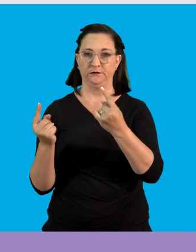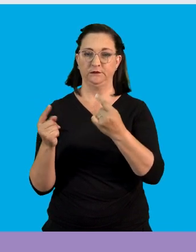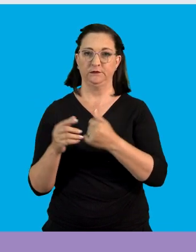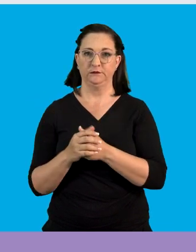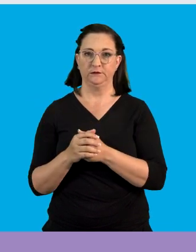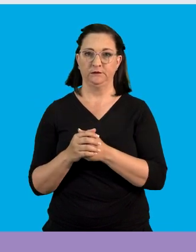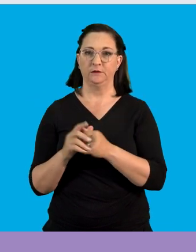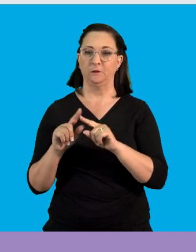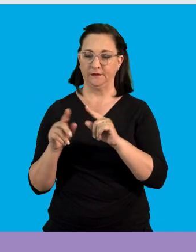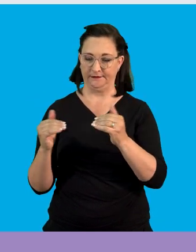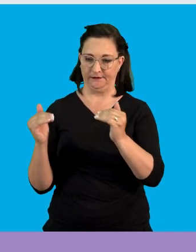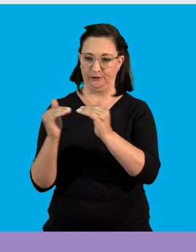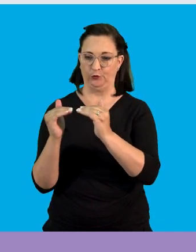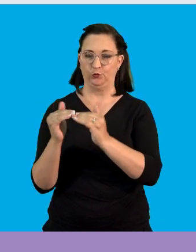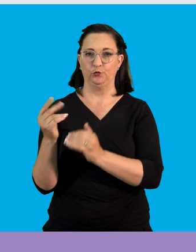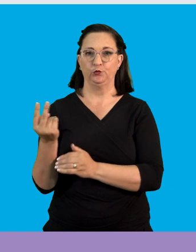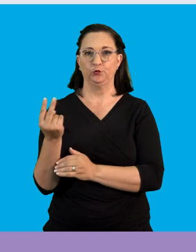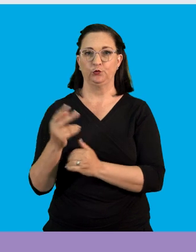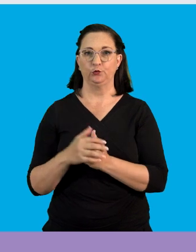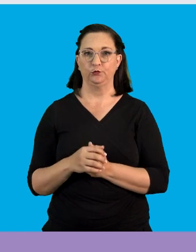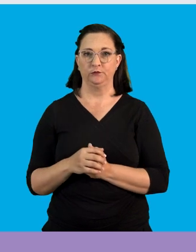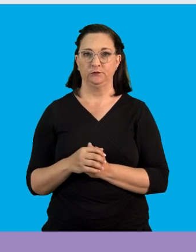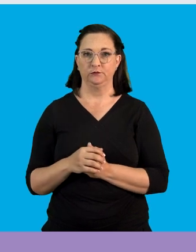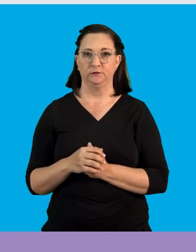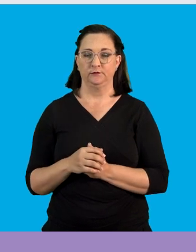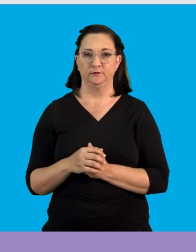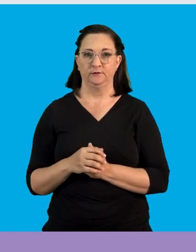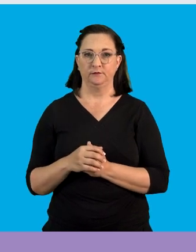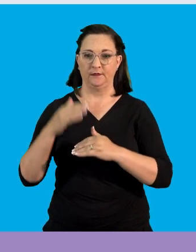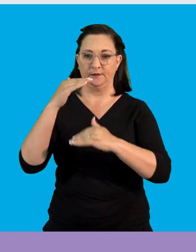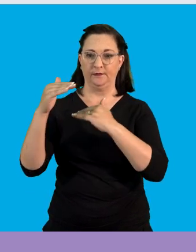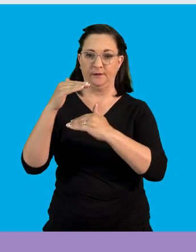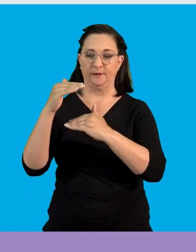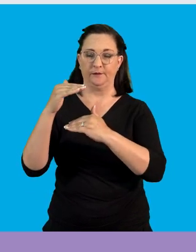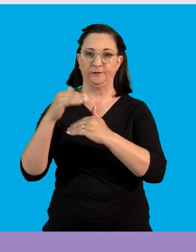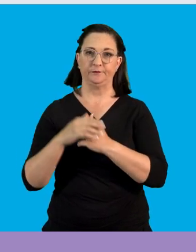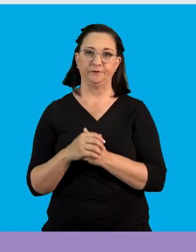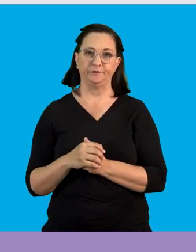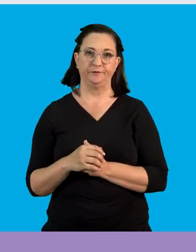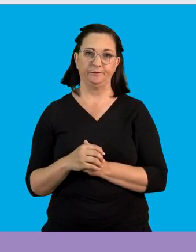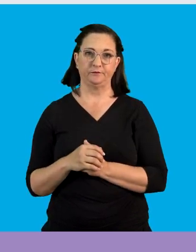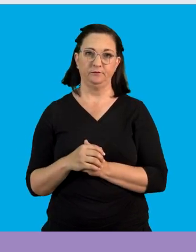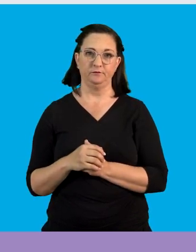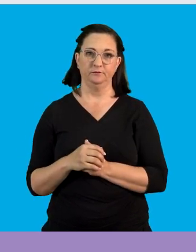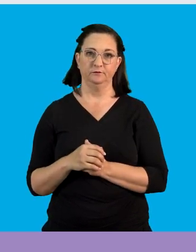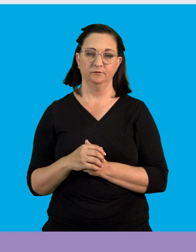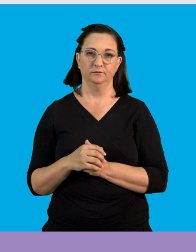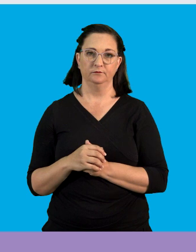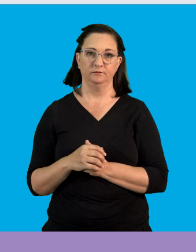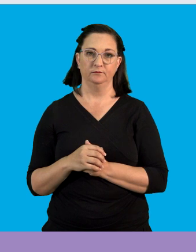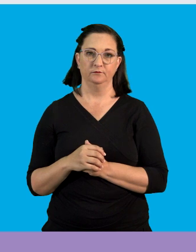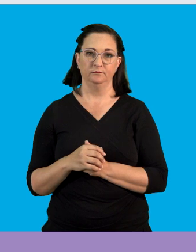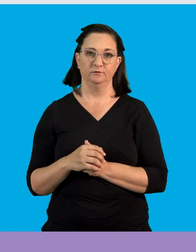opposite and they will be equal and they will be parallel. And then we also look at the longer